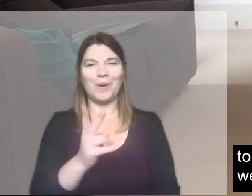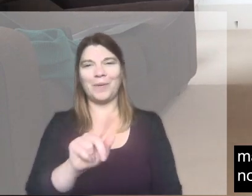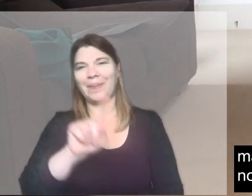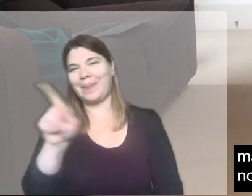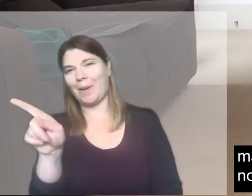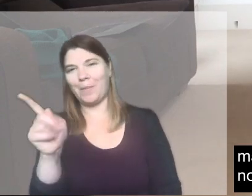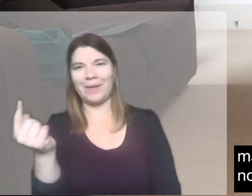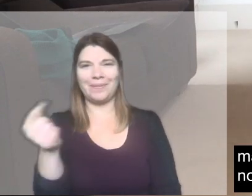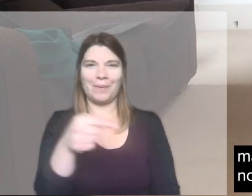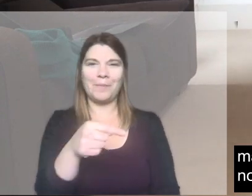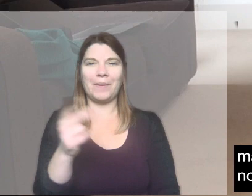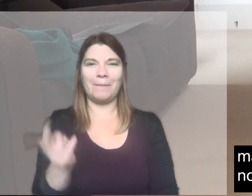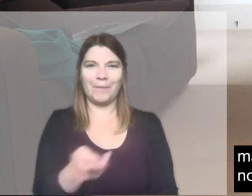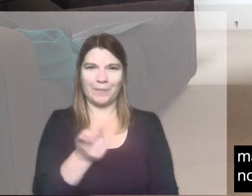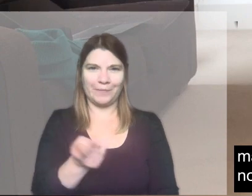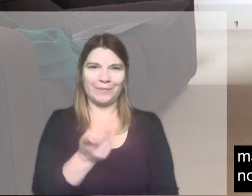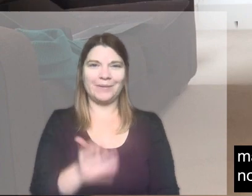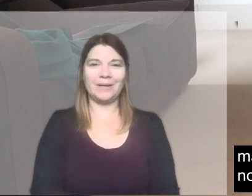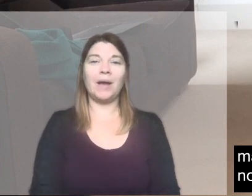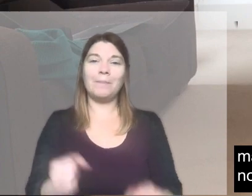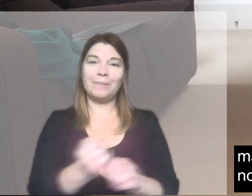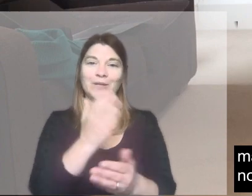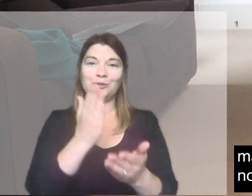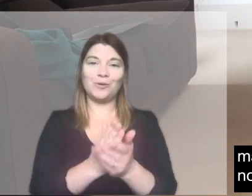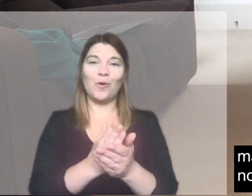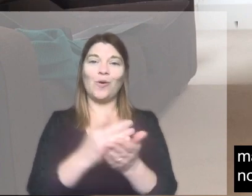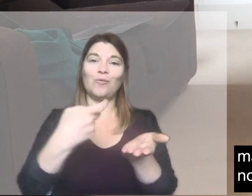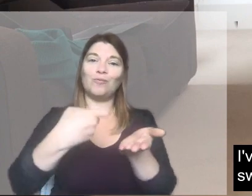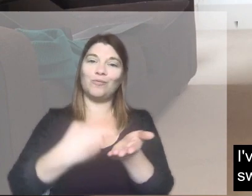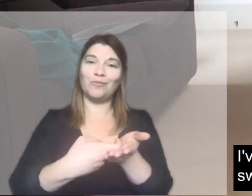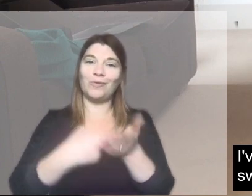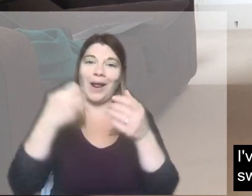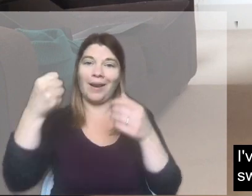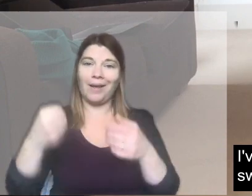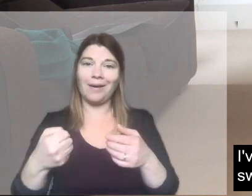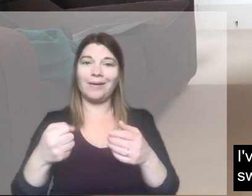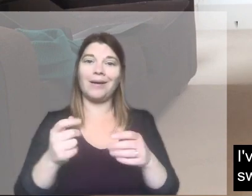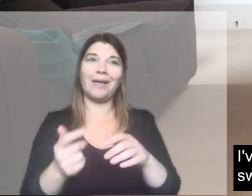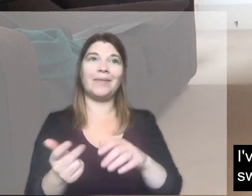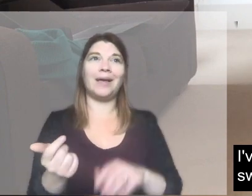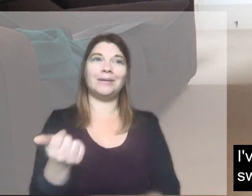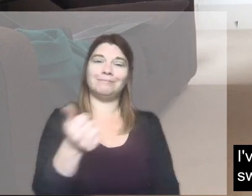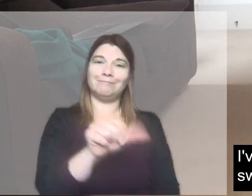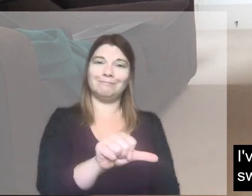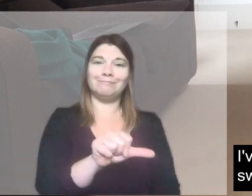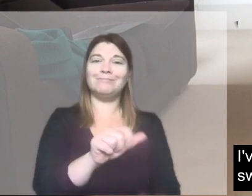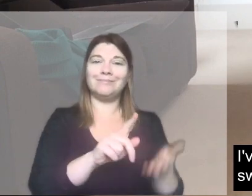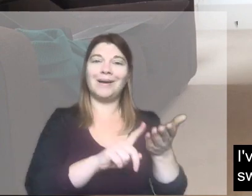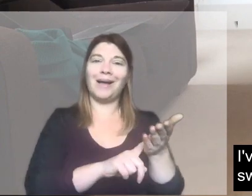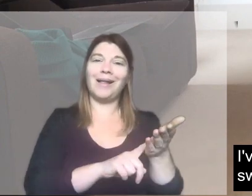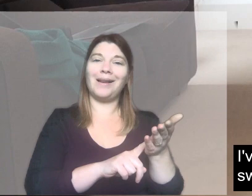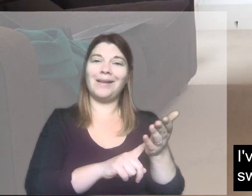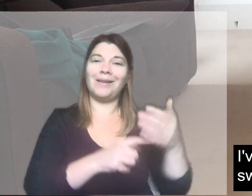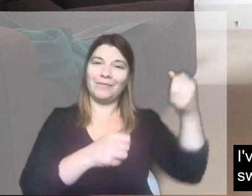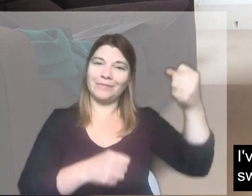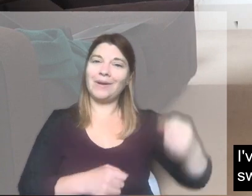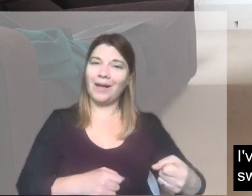You can just make sure you've done both directions. And now I'm also going to just make sure I've done both legs. So I'm going to switch over to the other side.